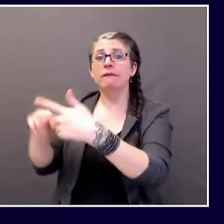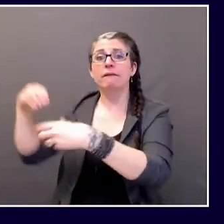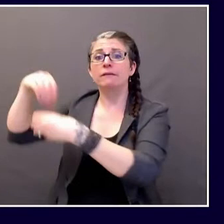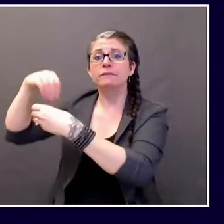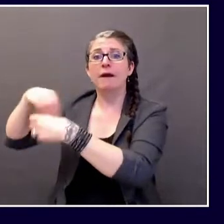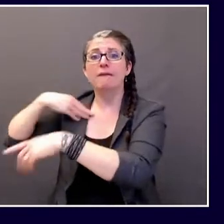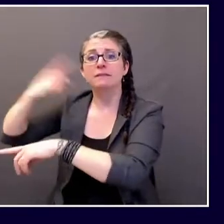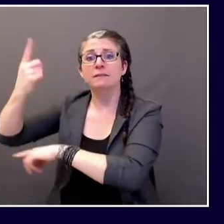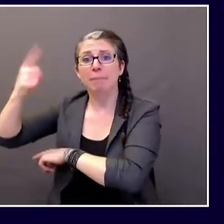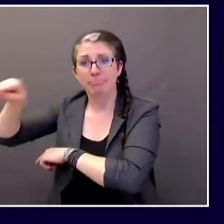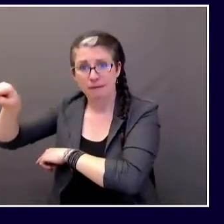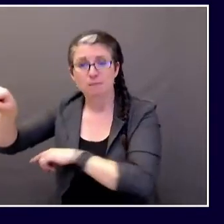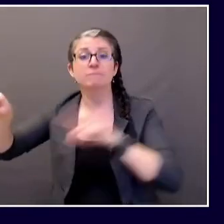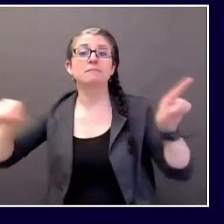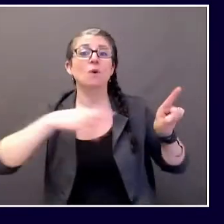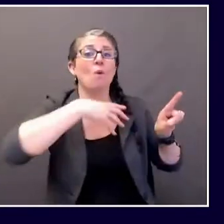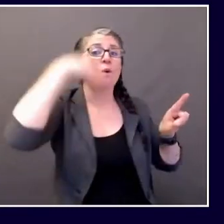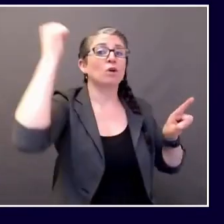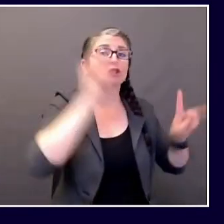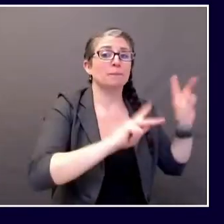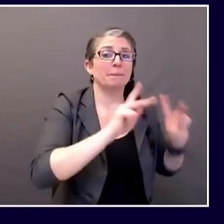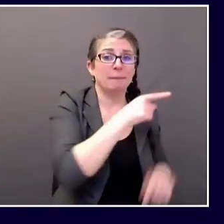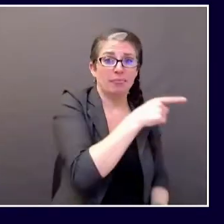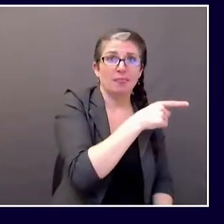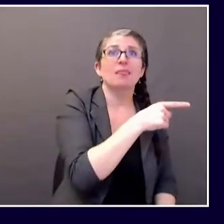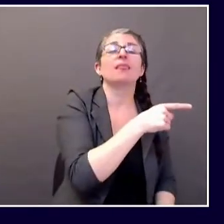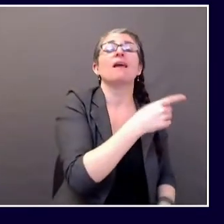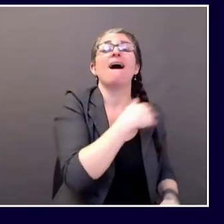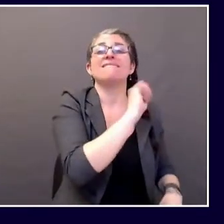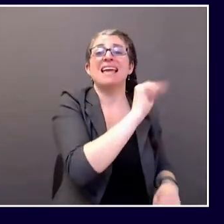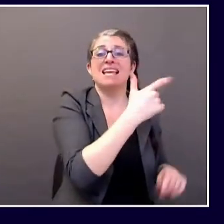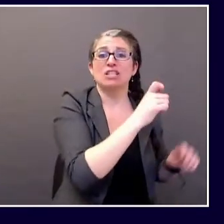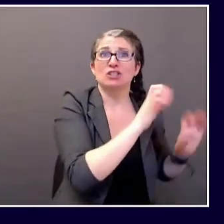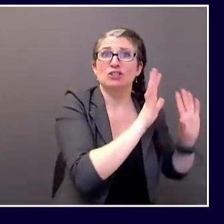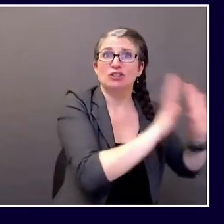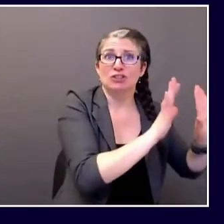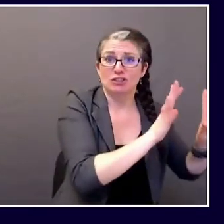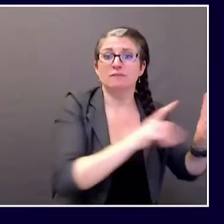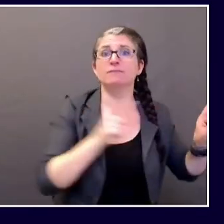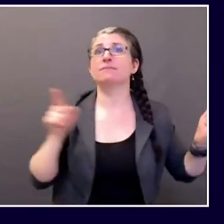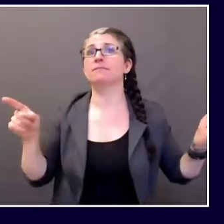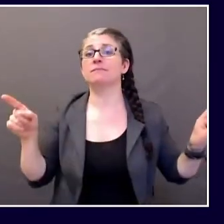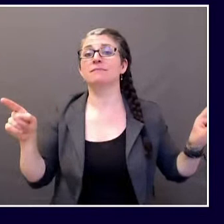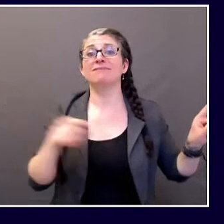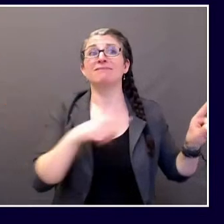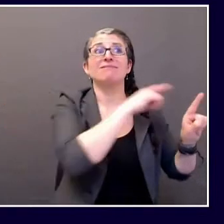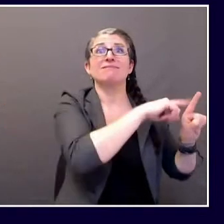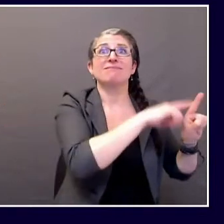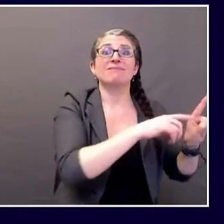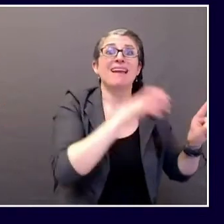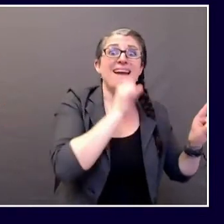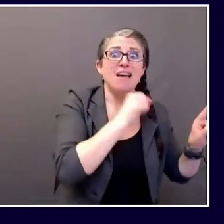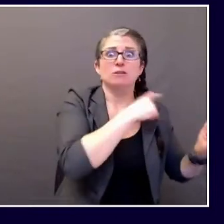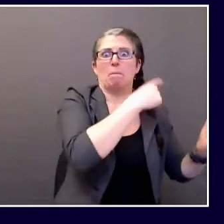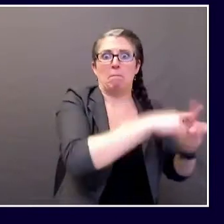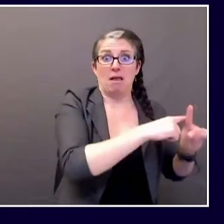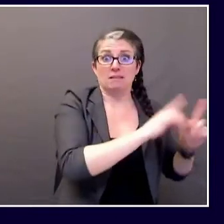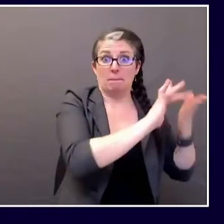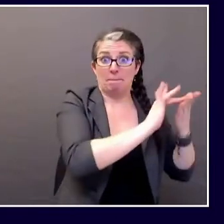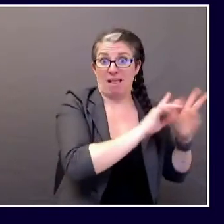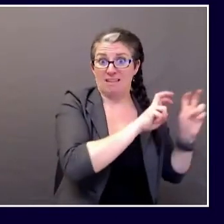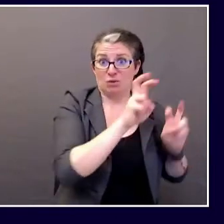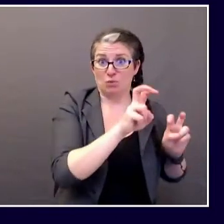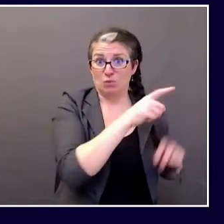this is a tough conversation to have, but it's one that I feel like I can be direct with everybody about.